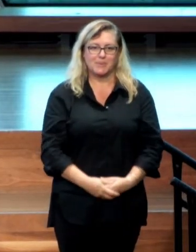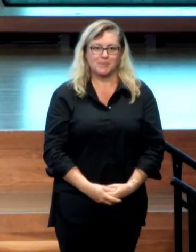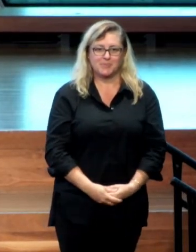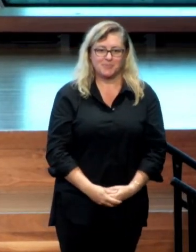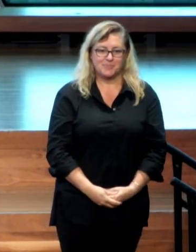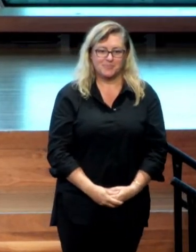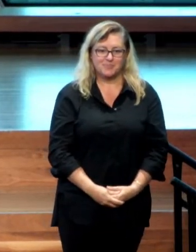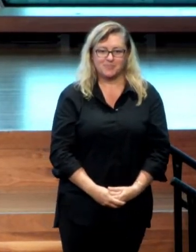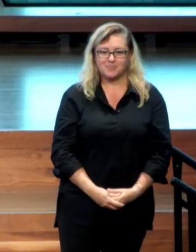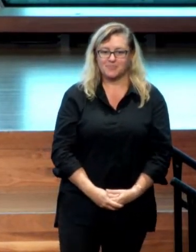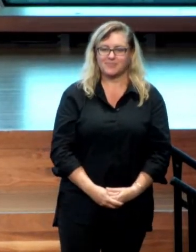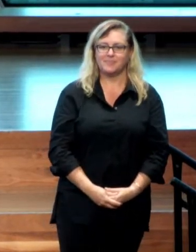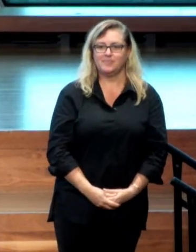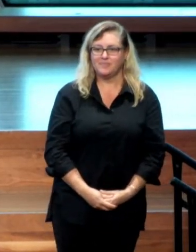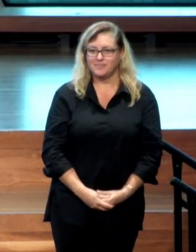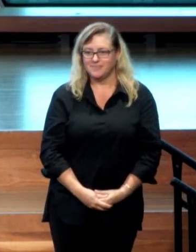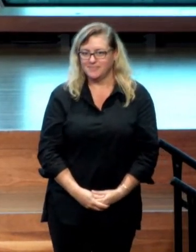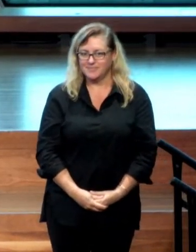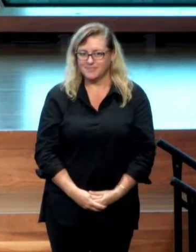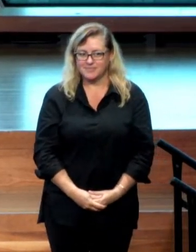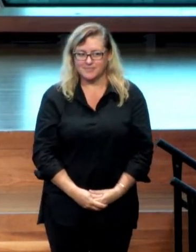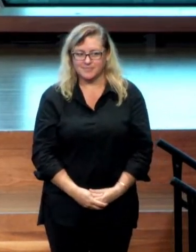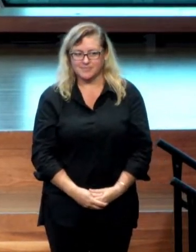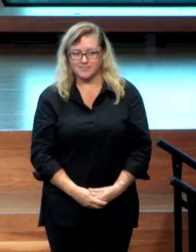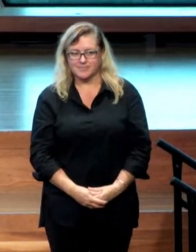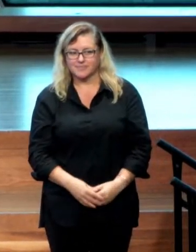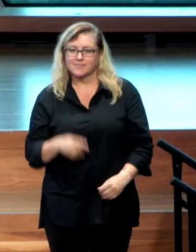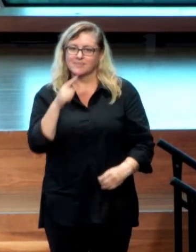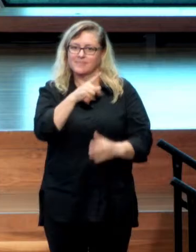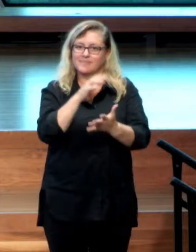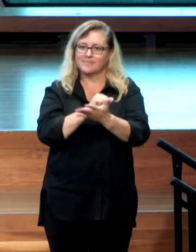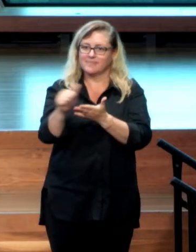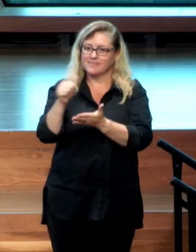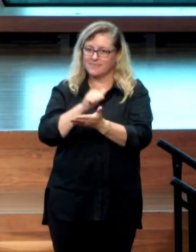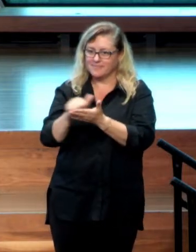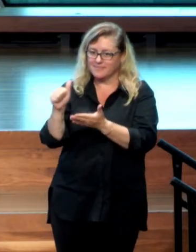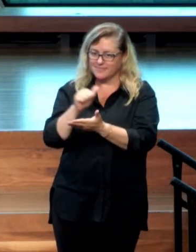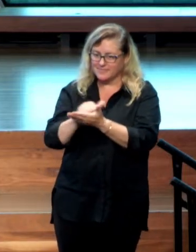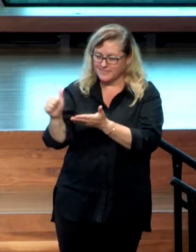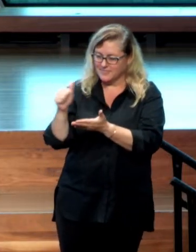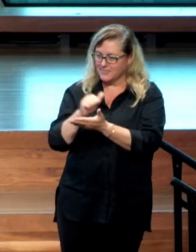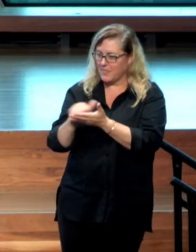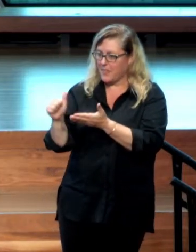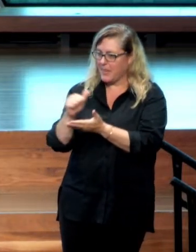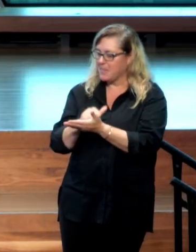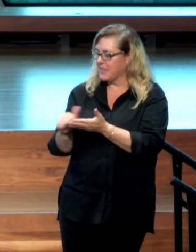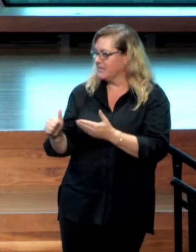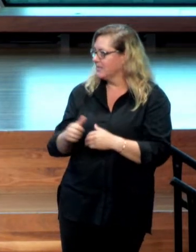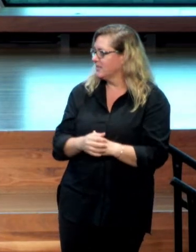for Cold Enough for Snow, published by Giramondo Publishing.